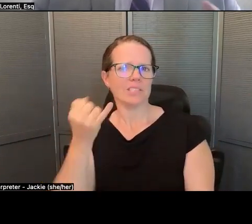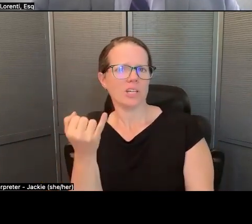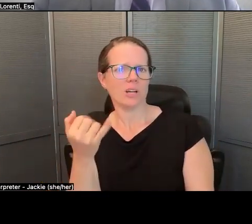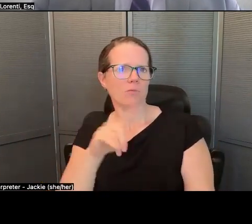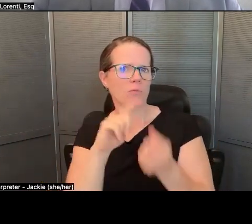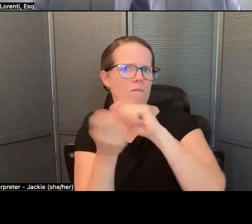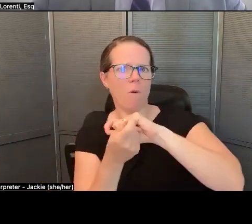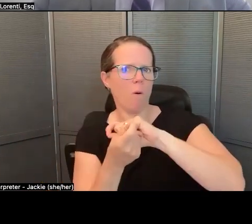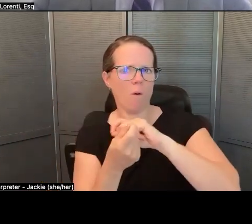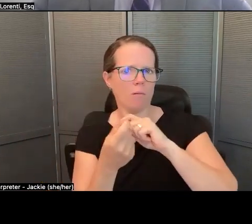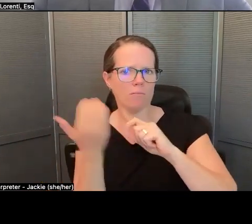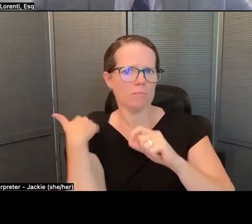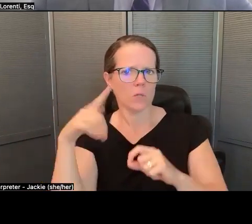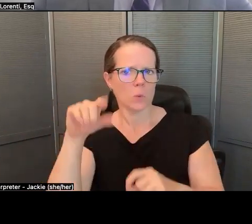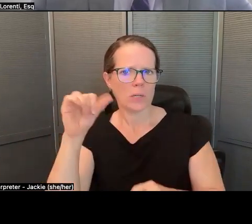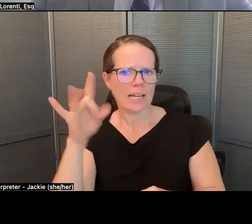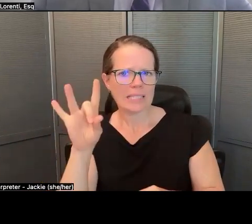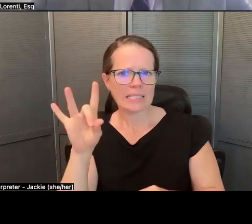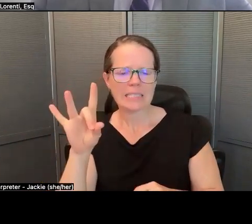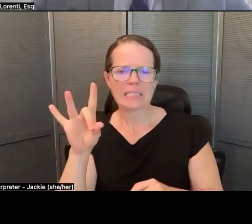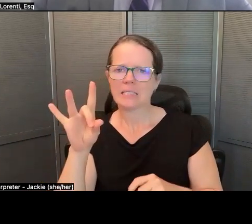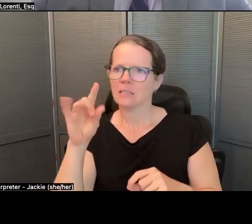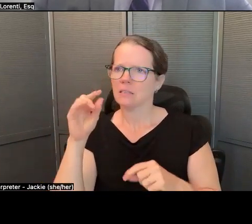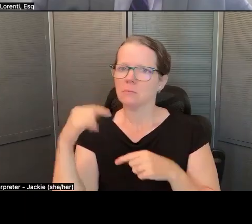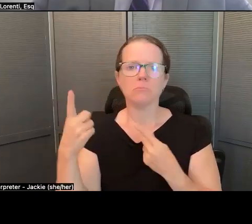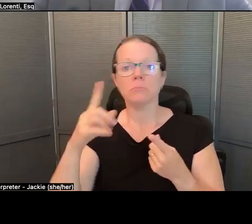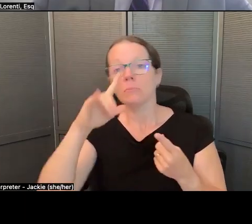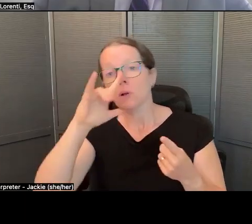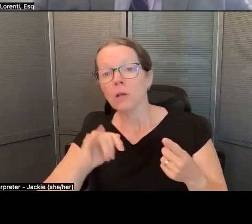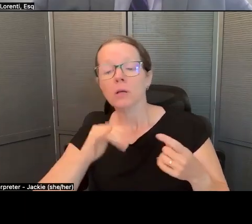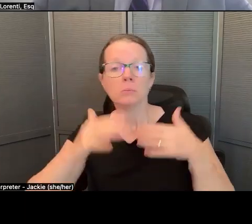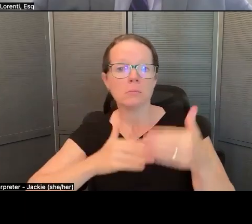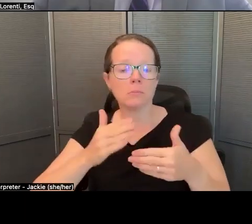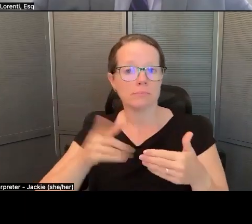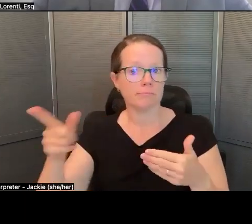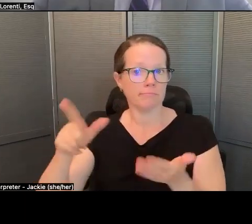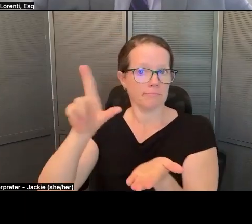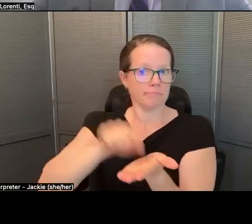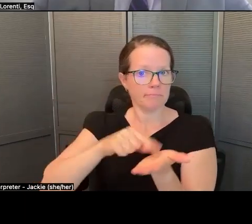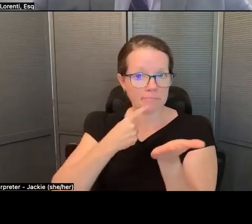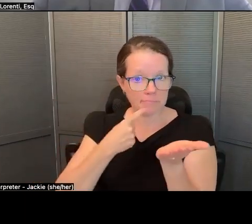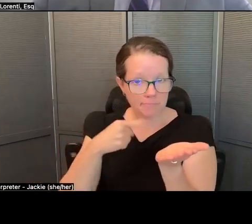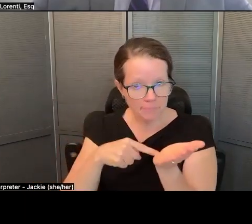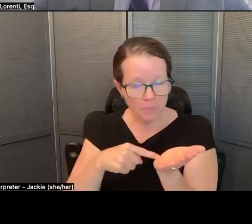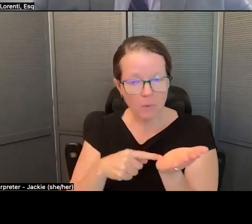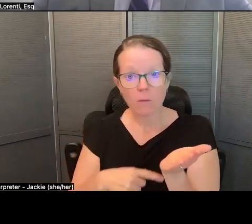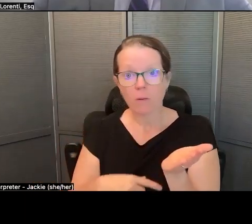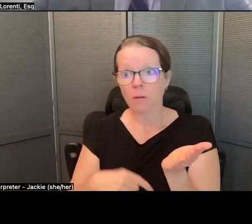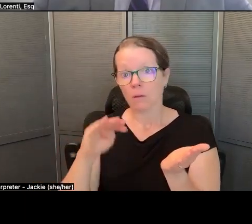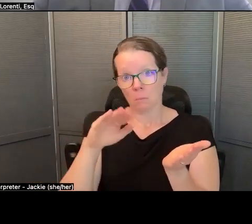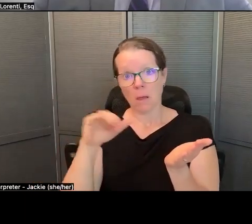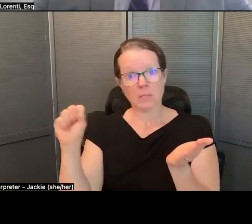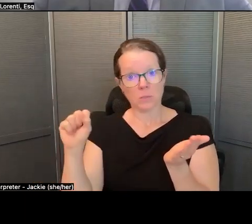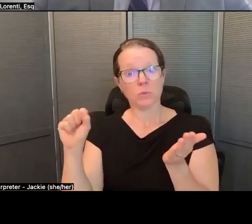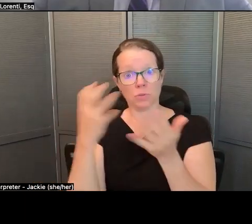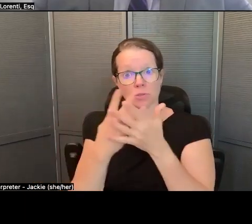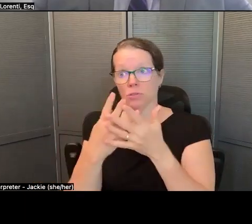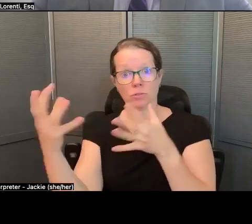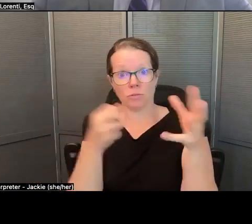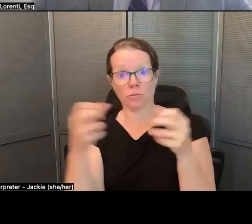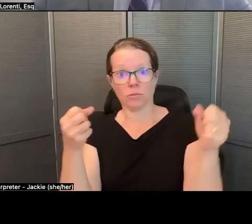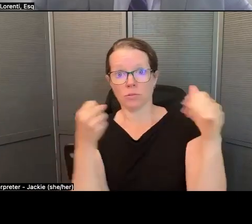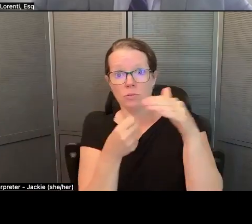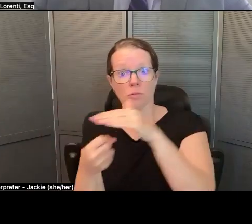2018 and kind of track where we are. They noted that incarceration rates in Massachusetts have fallen faster than anywhere else in the